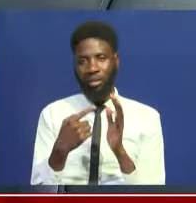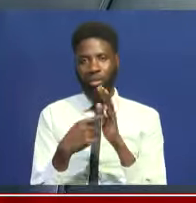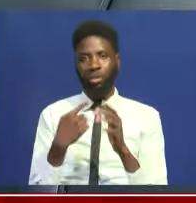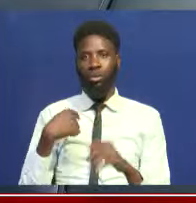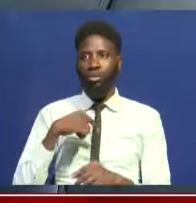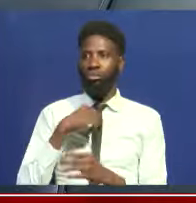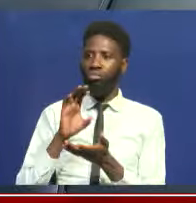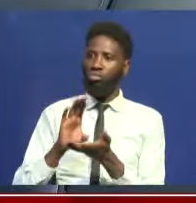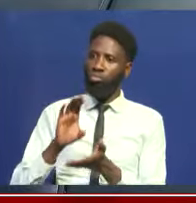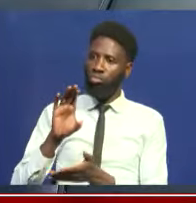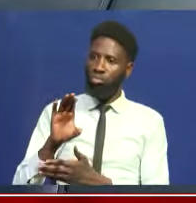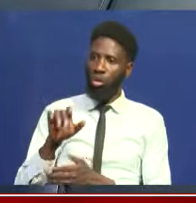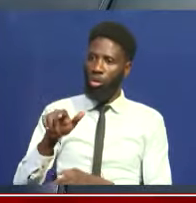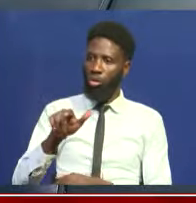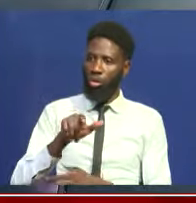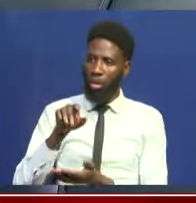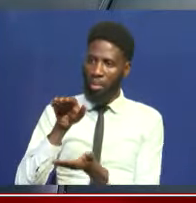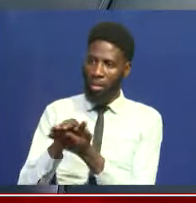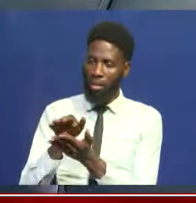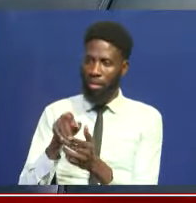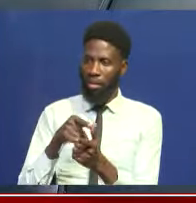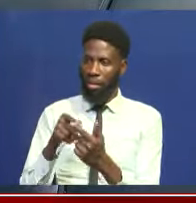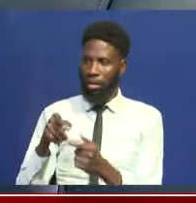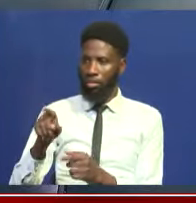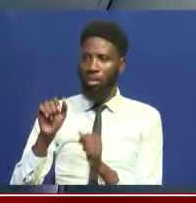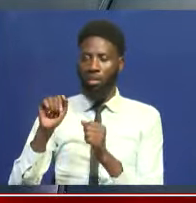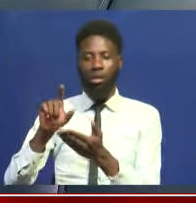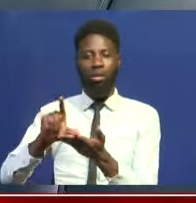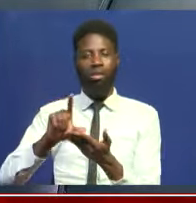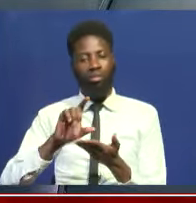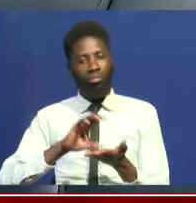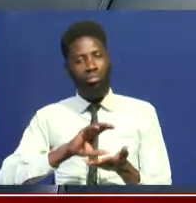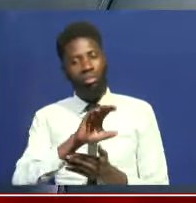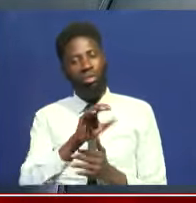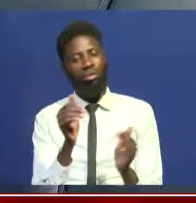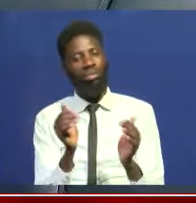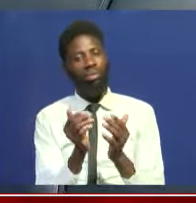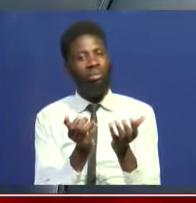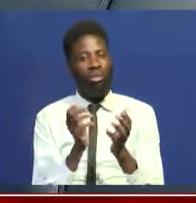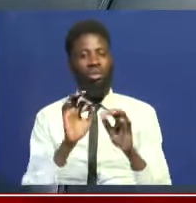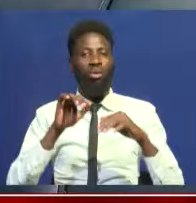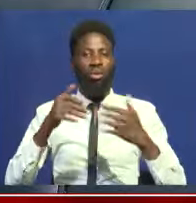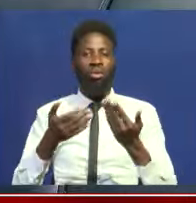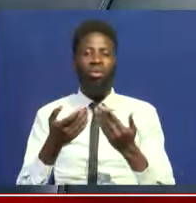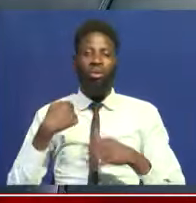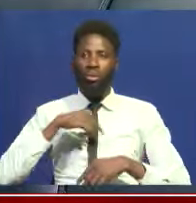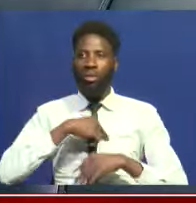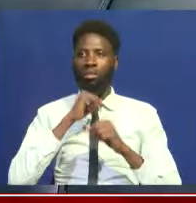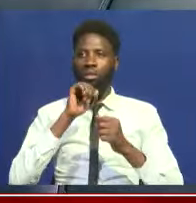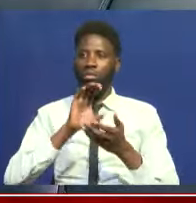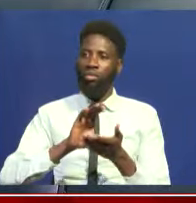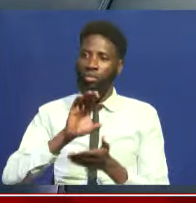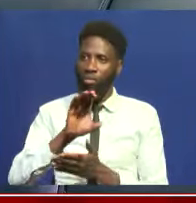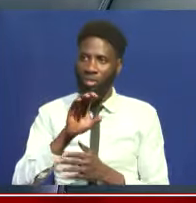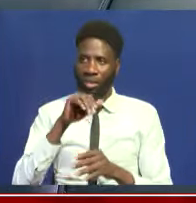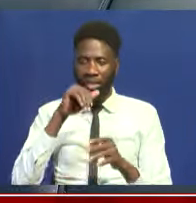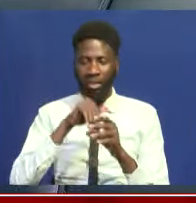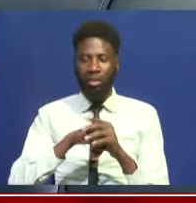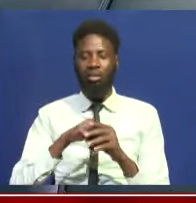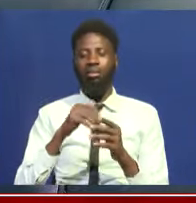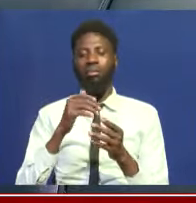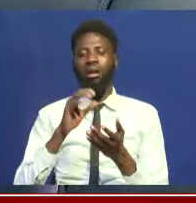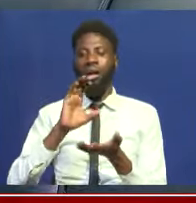in a local bank that would then on lend to smaller businesses, or we'd invest in a venture capital